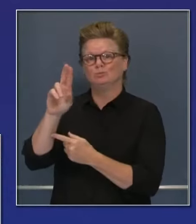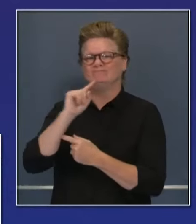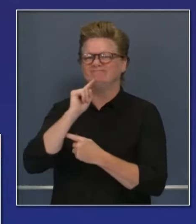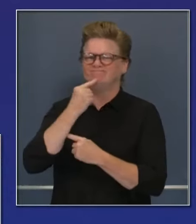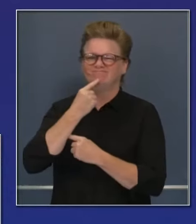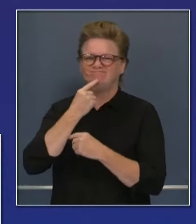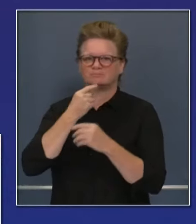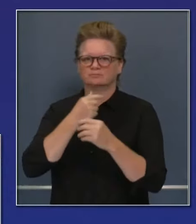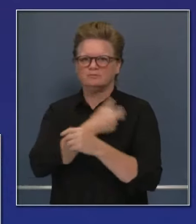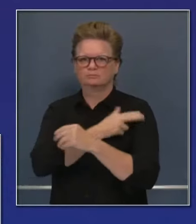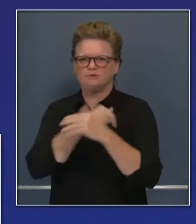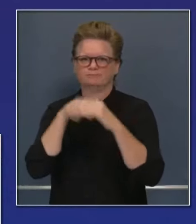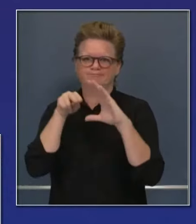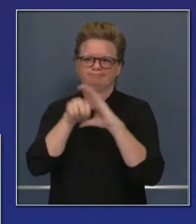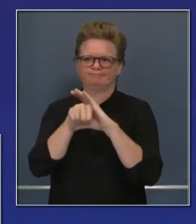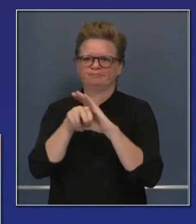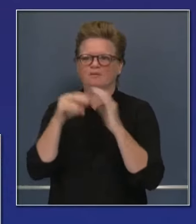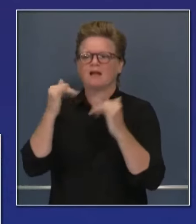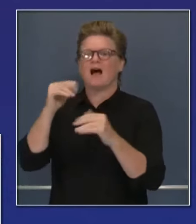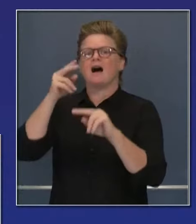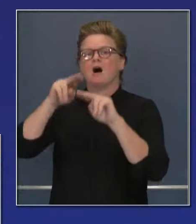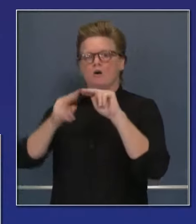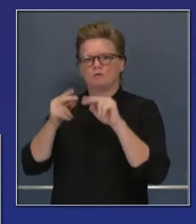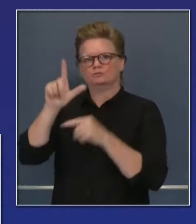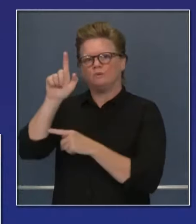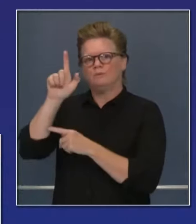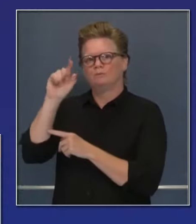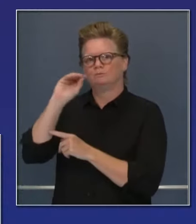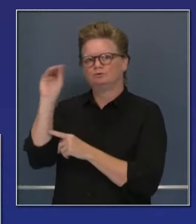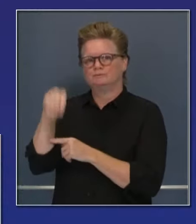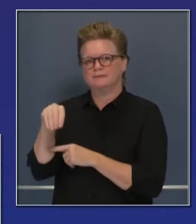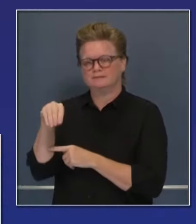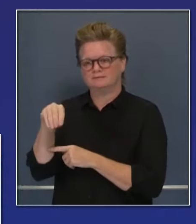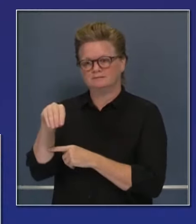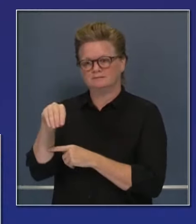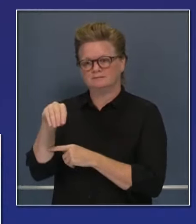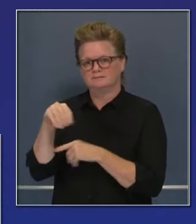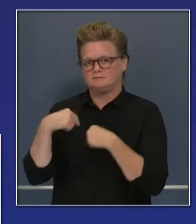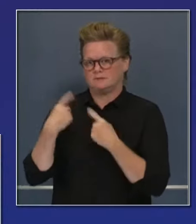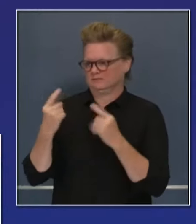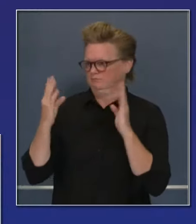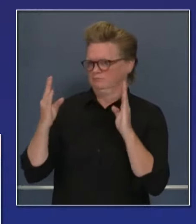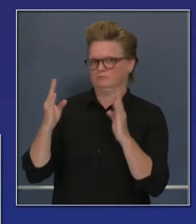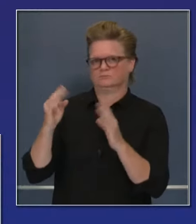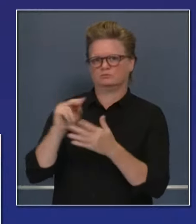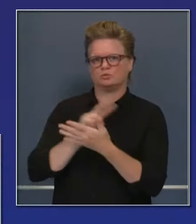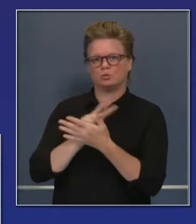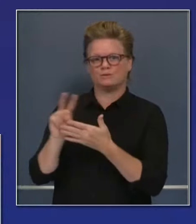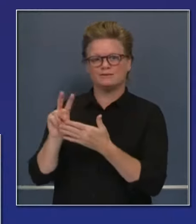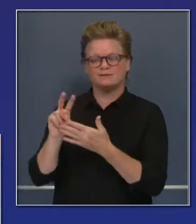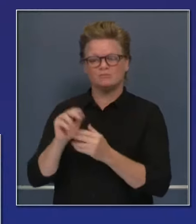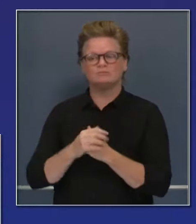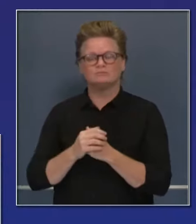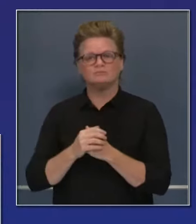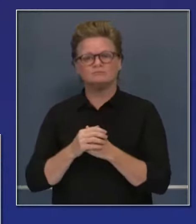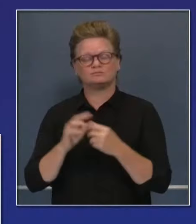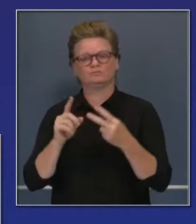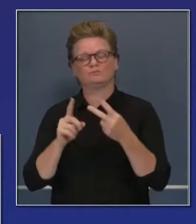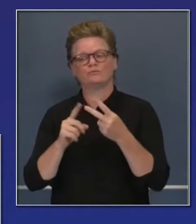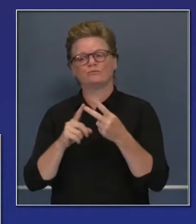decrease over the last 14-day period, and that represents 13% or so of all of the